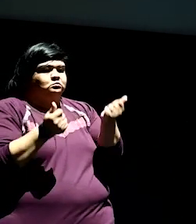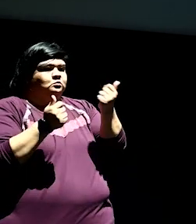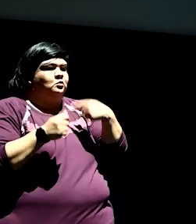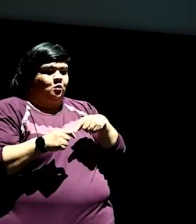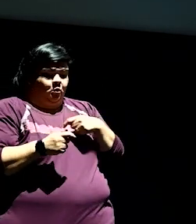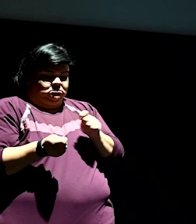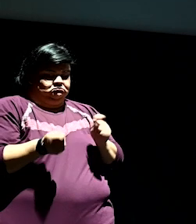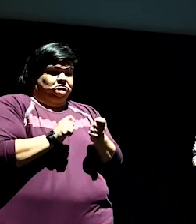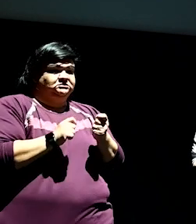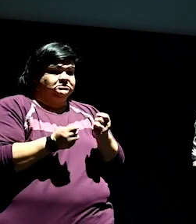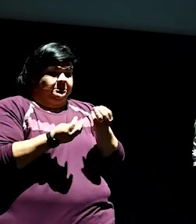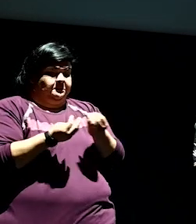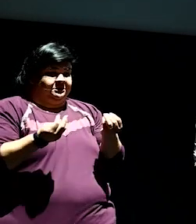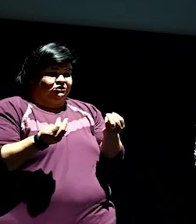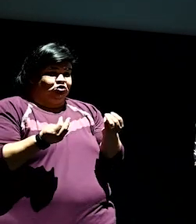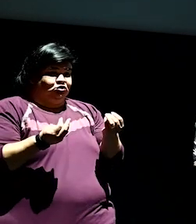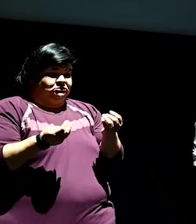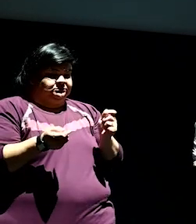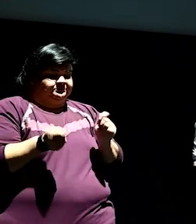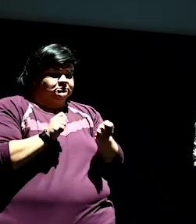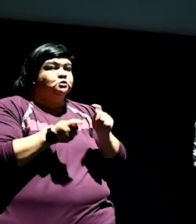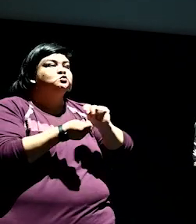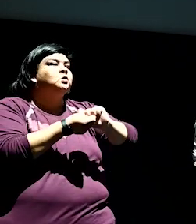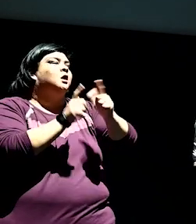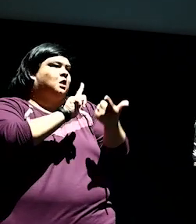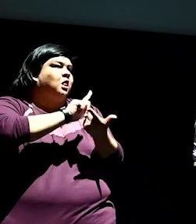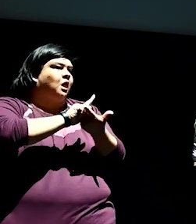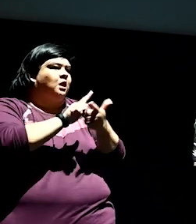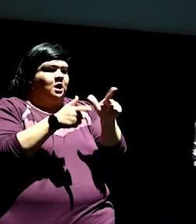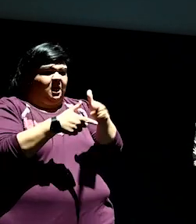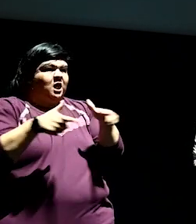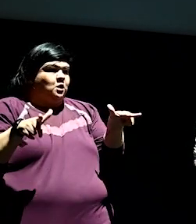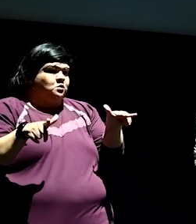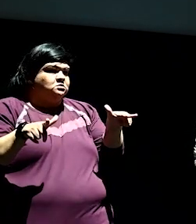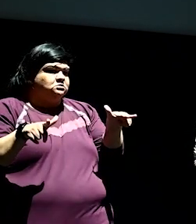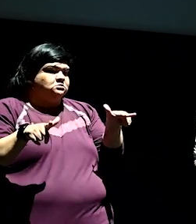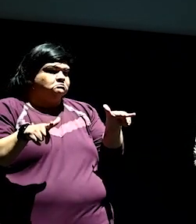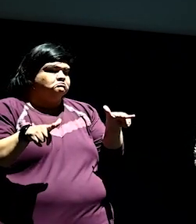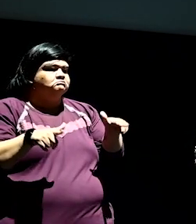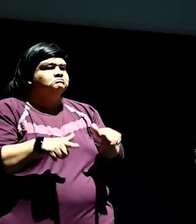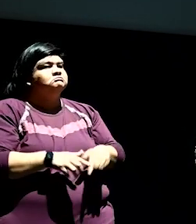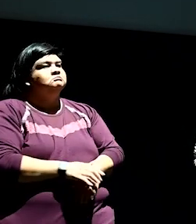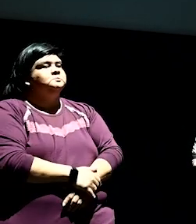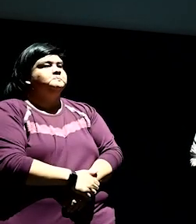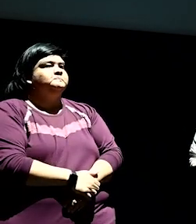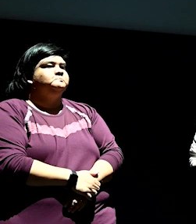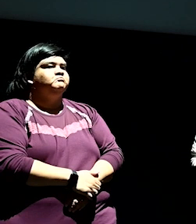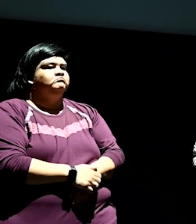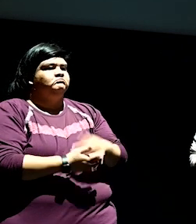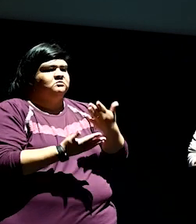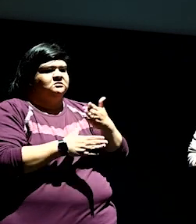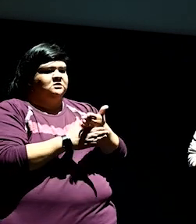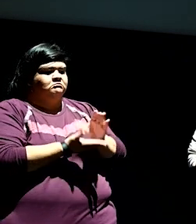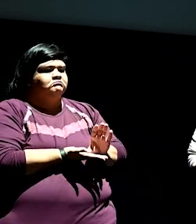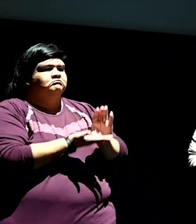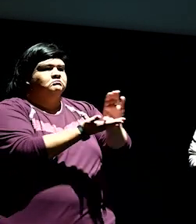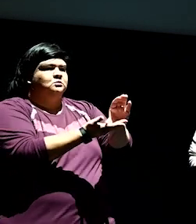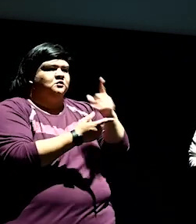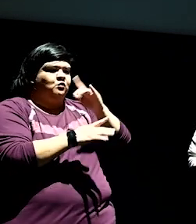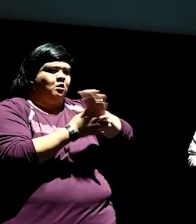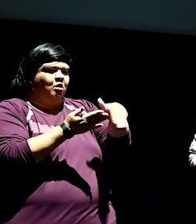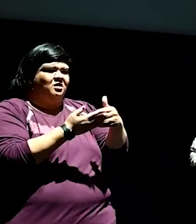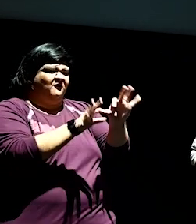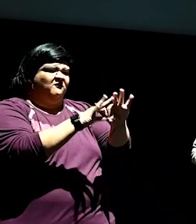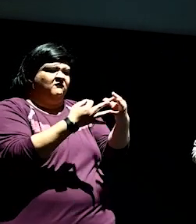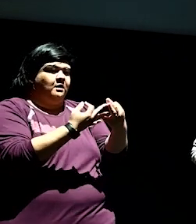customized the material and translated it to Ukrainian for those families.